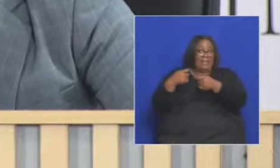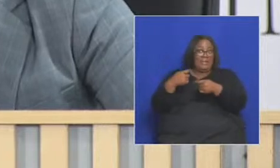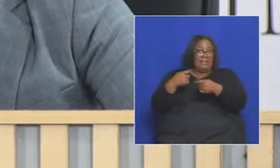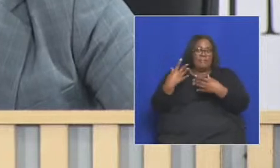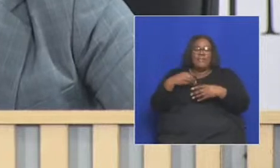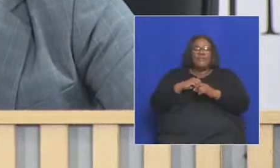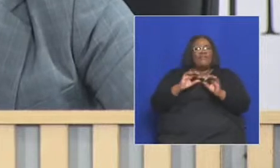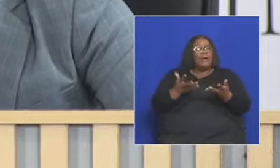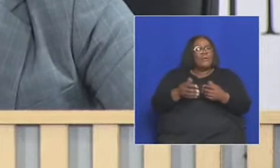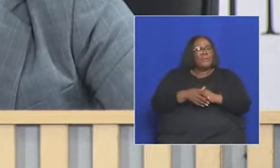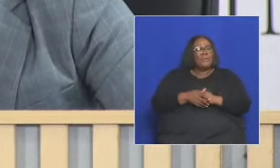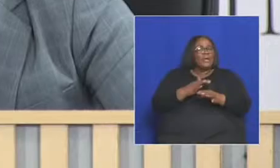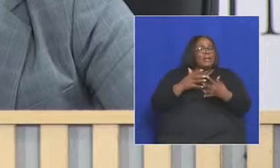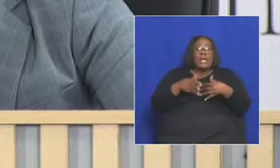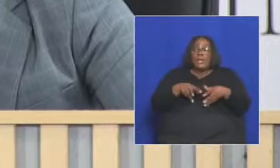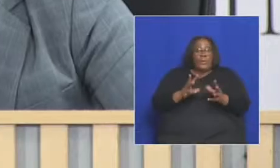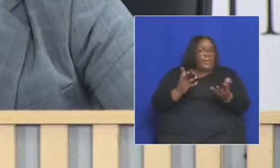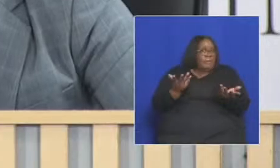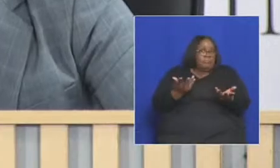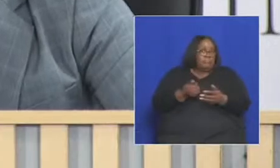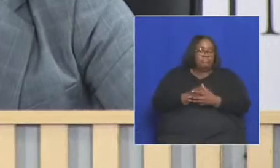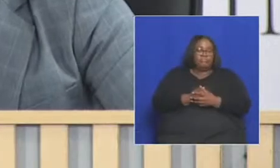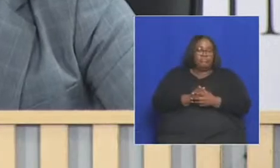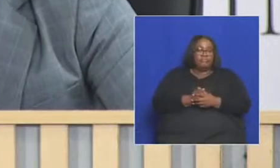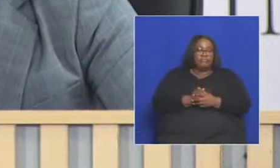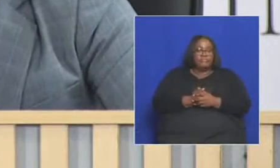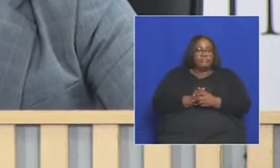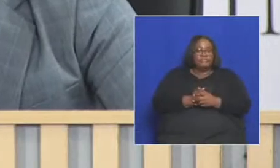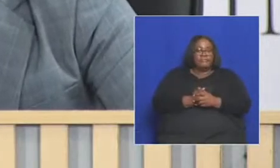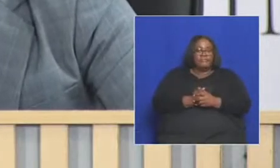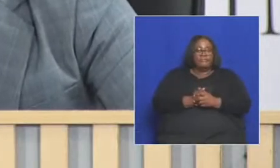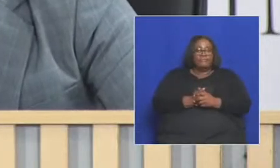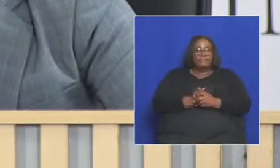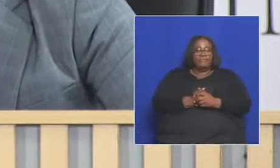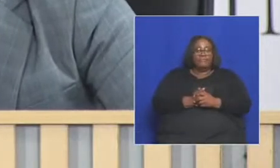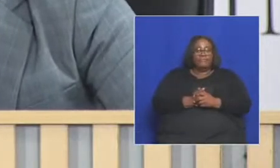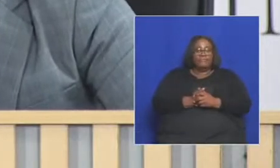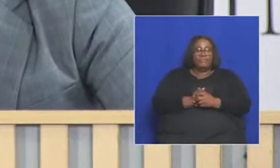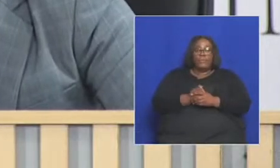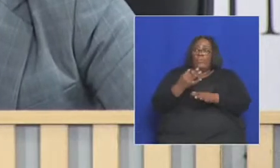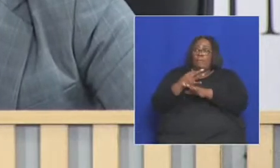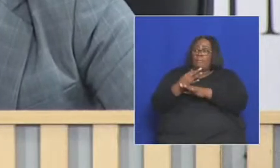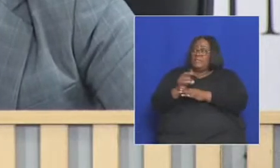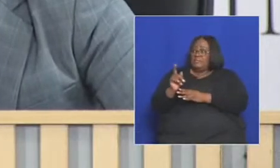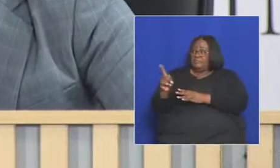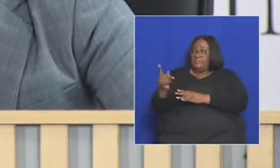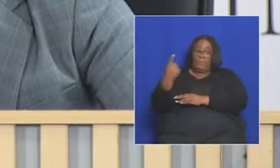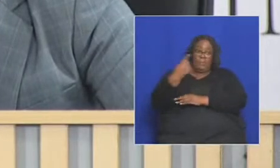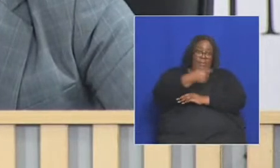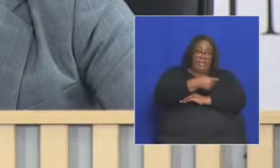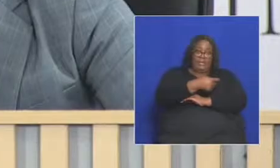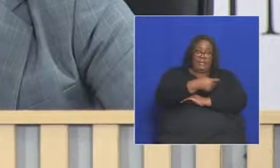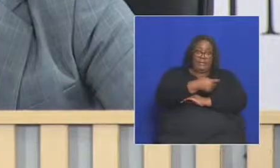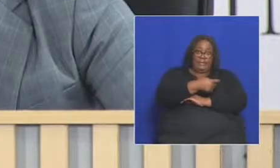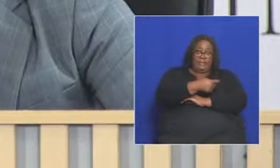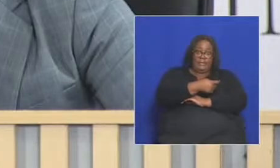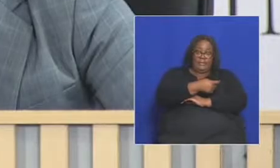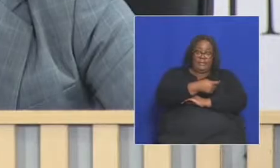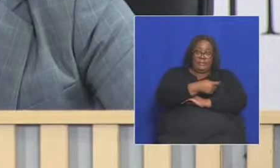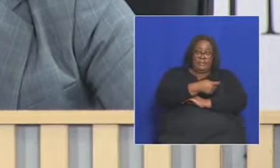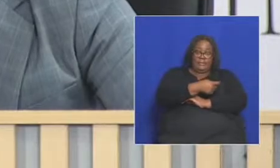Involved how? In any manner? It's Mr. Maumela who paid Mr. Msibi. It's Mr. Maumela paying Mr.